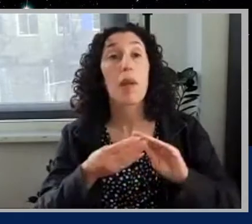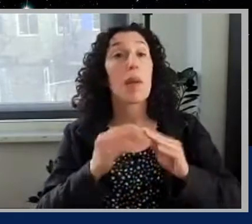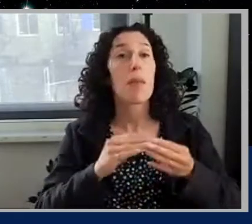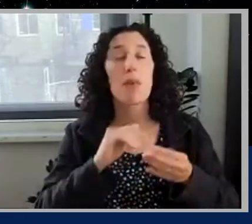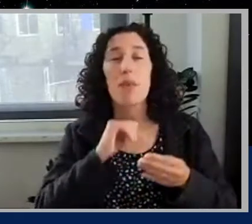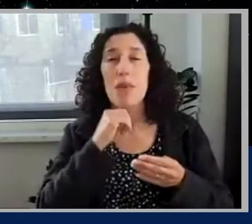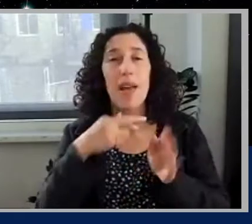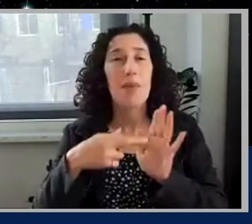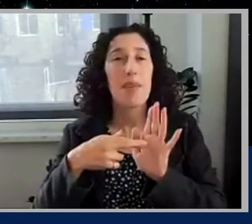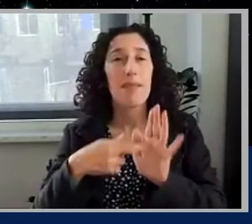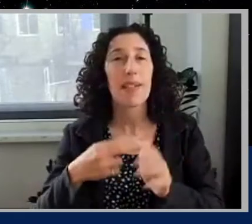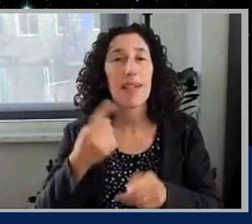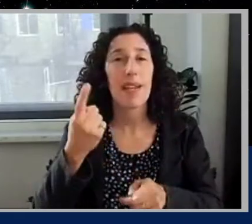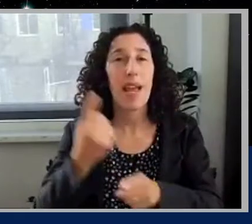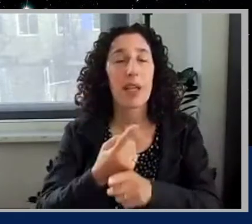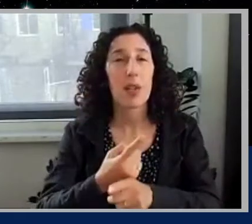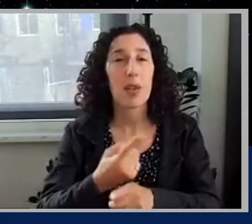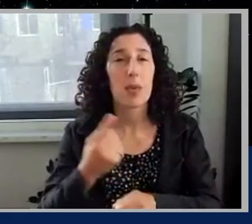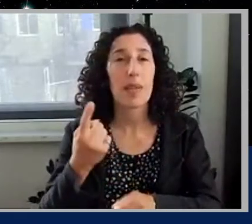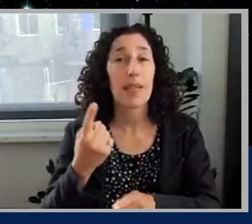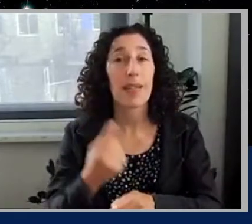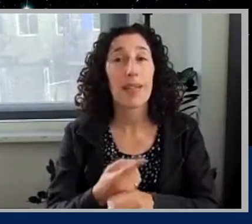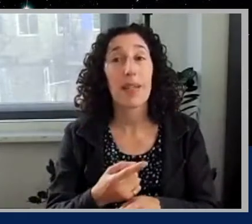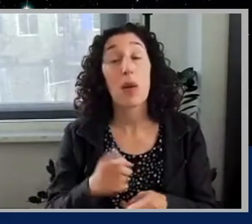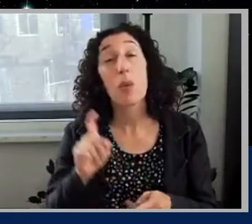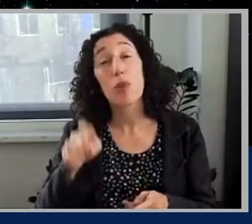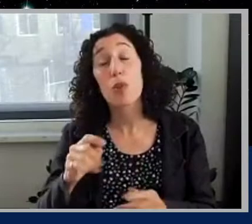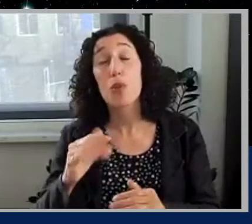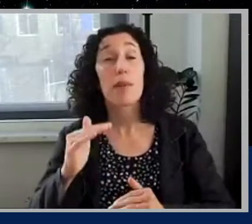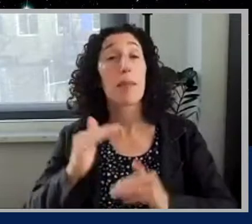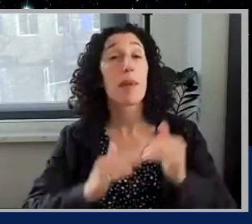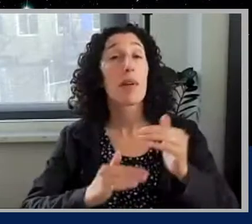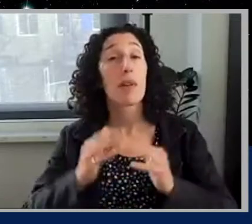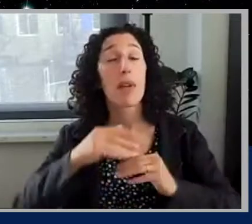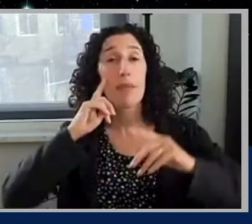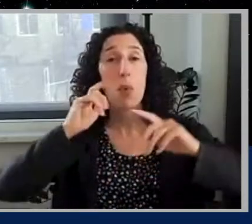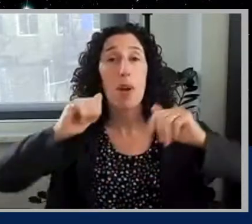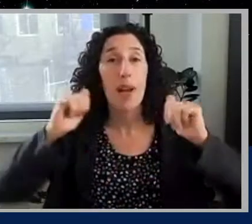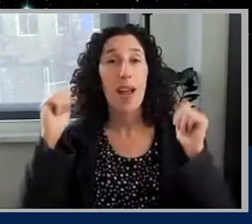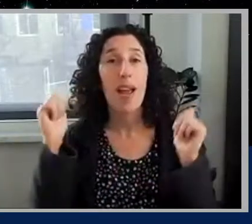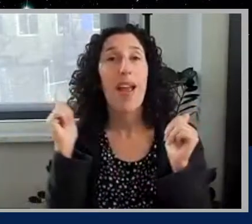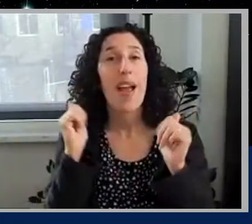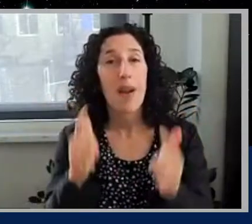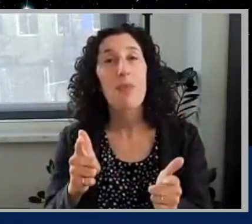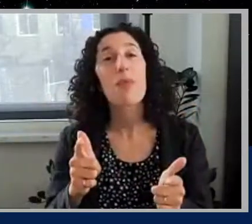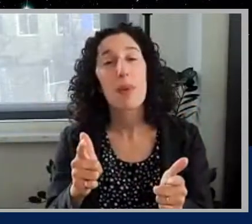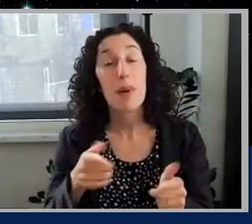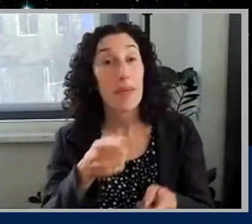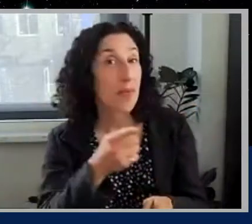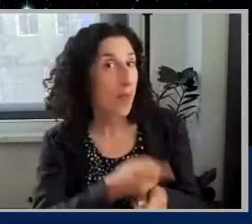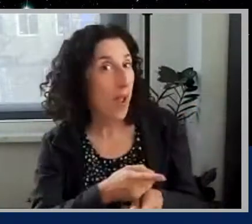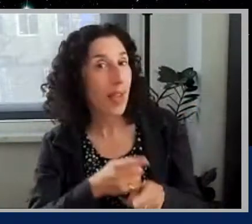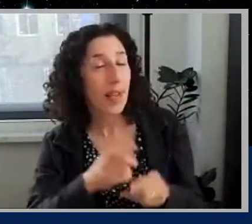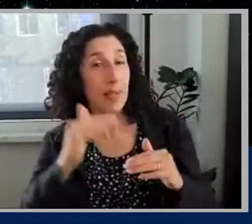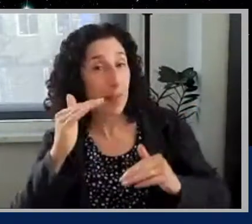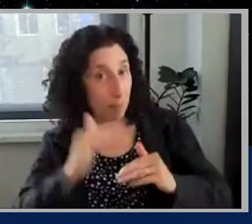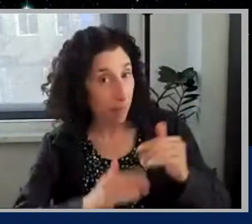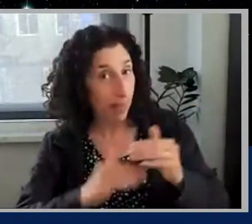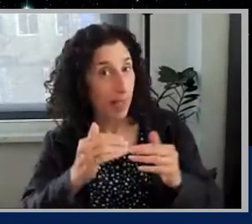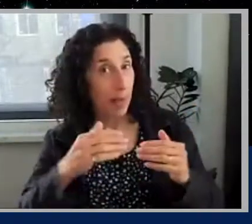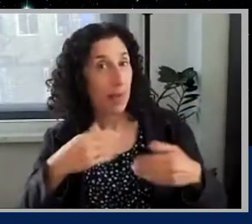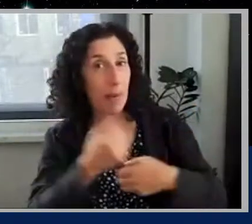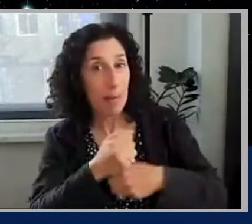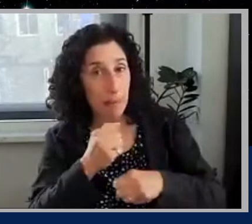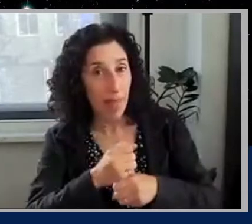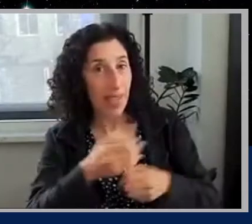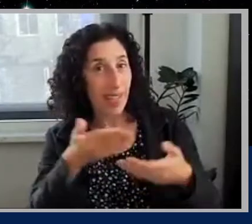So we just have to build it for everybody is the answer. Exactly. Whether you want to acknowledge it or not. Exactly. And again, it's the cut curve